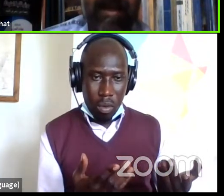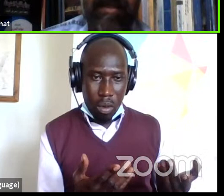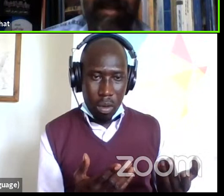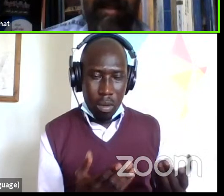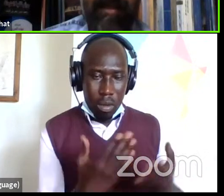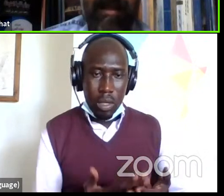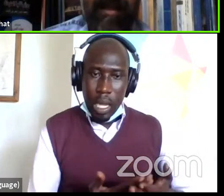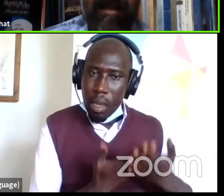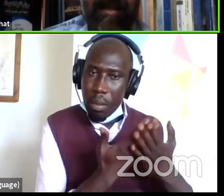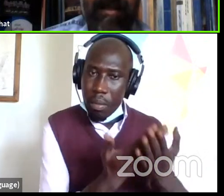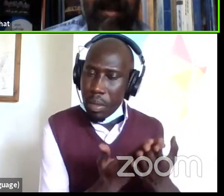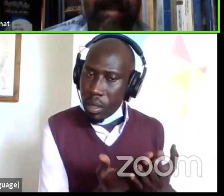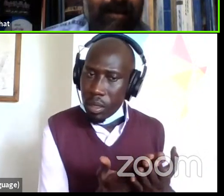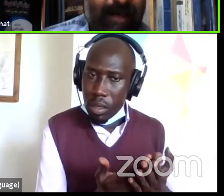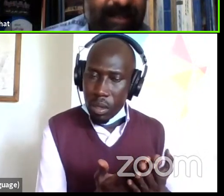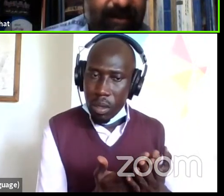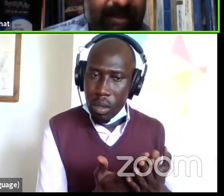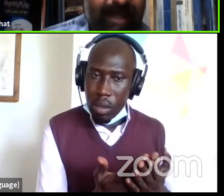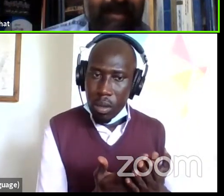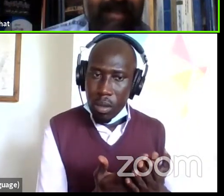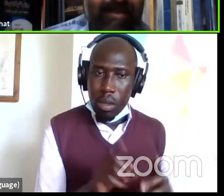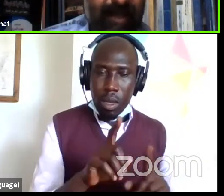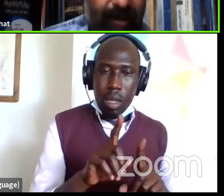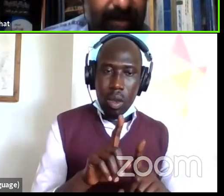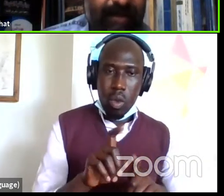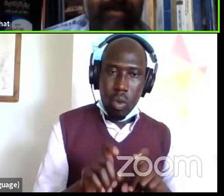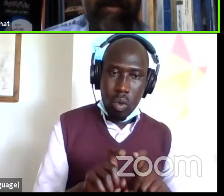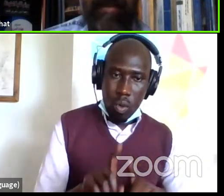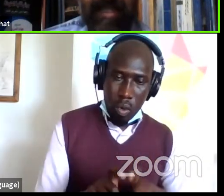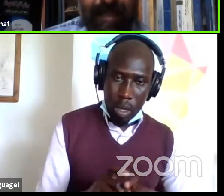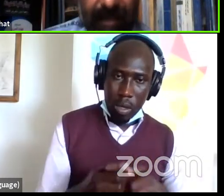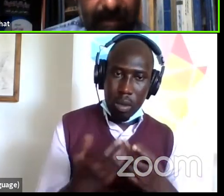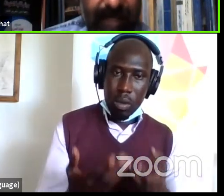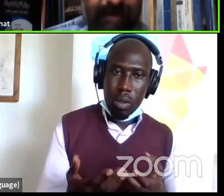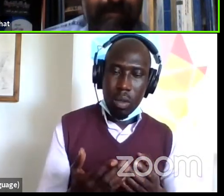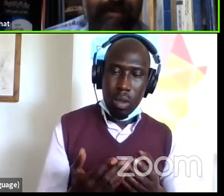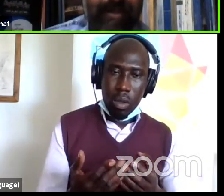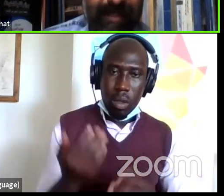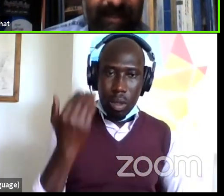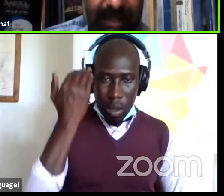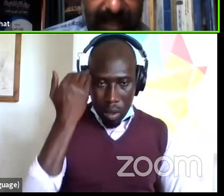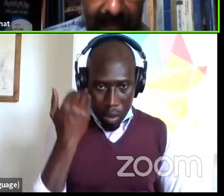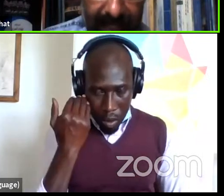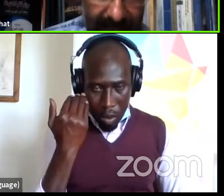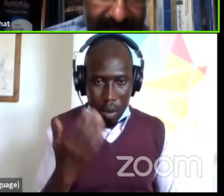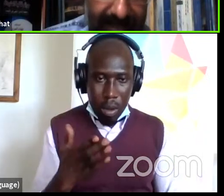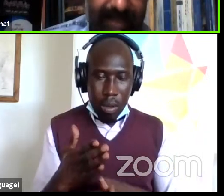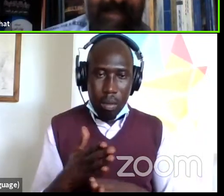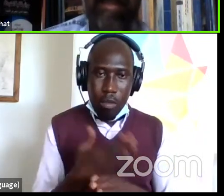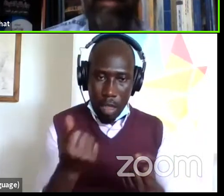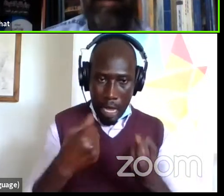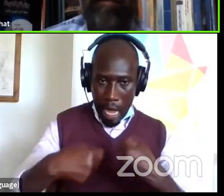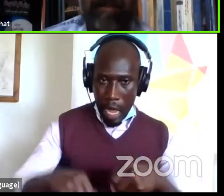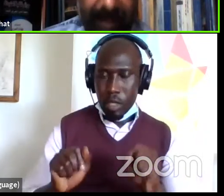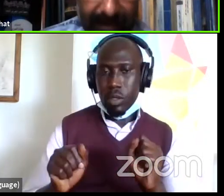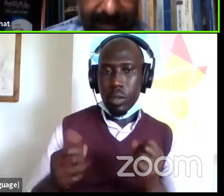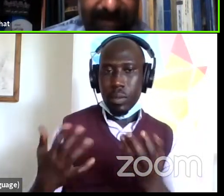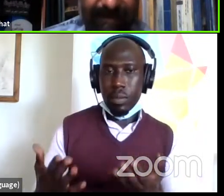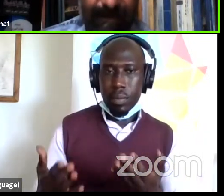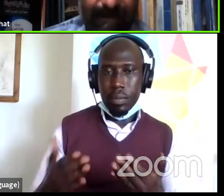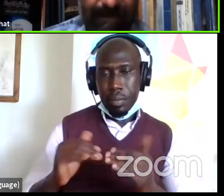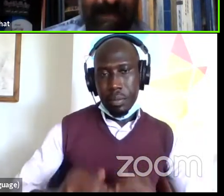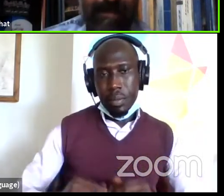submit the like the request to the court to take the permission before they take the action.